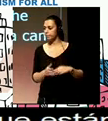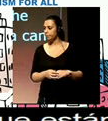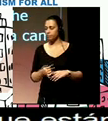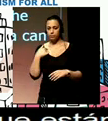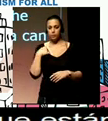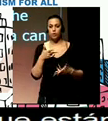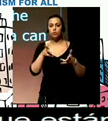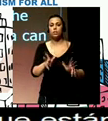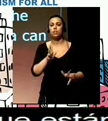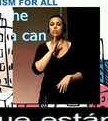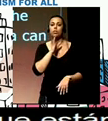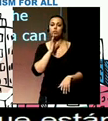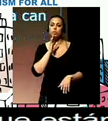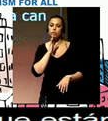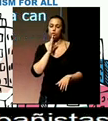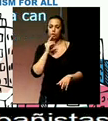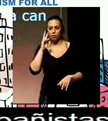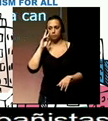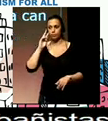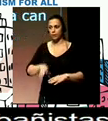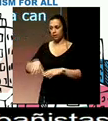the sea. I'm seated